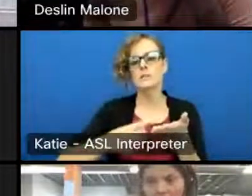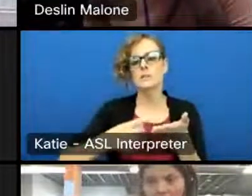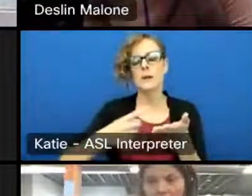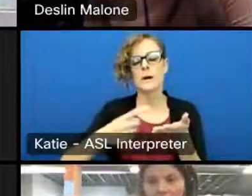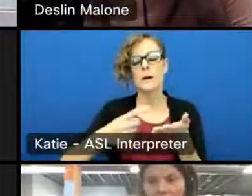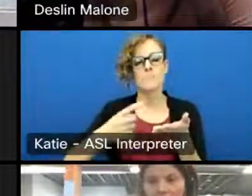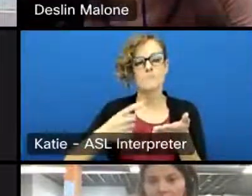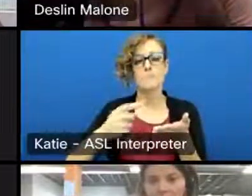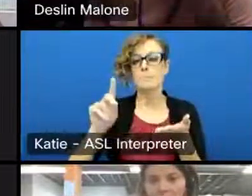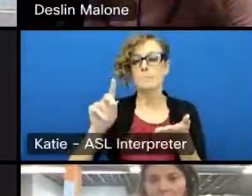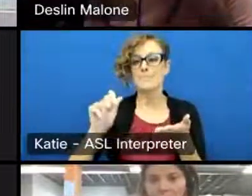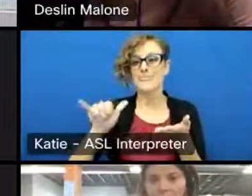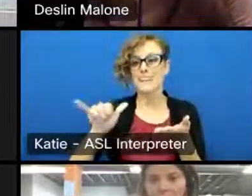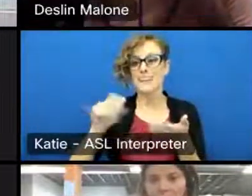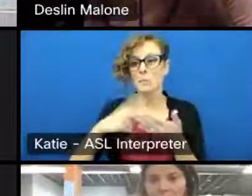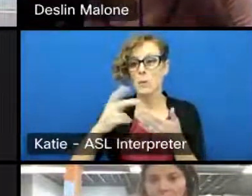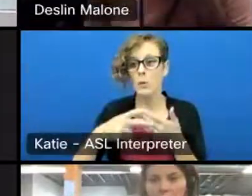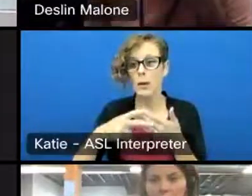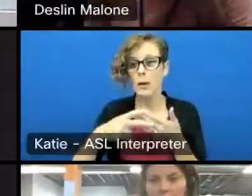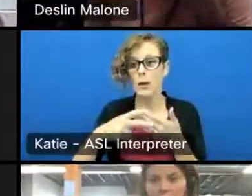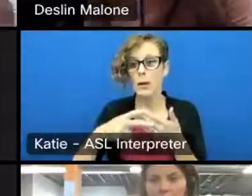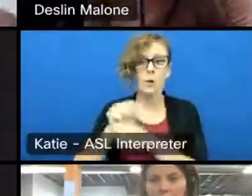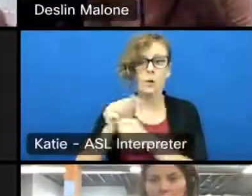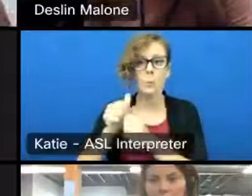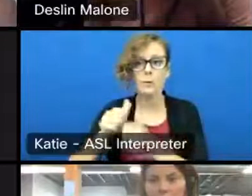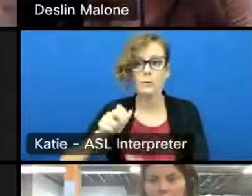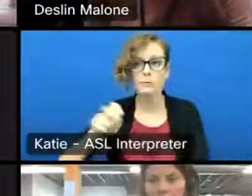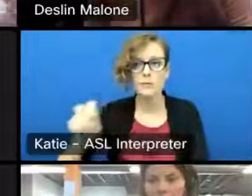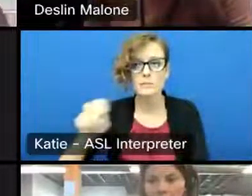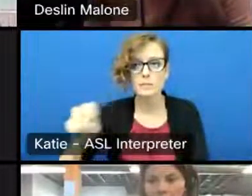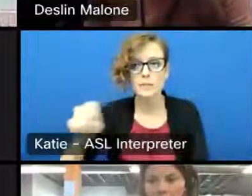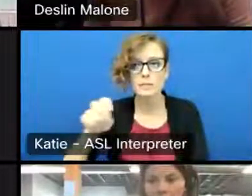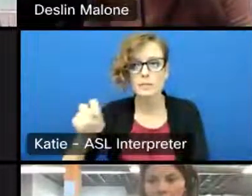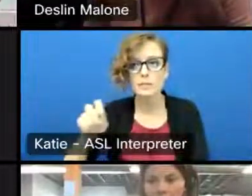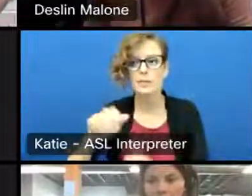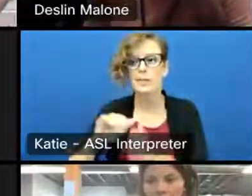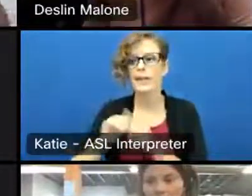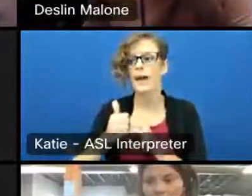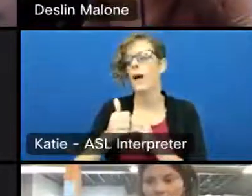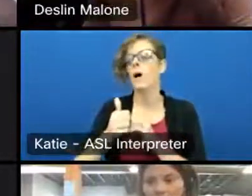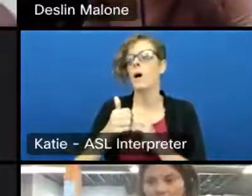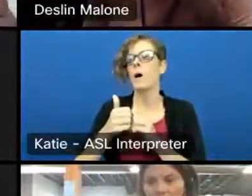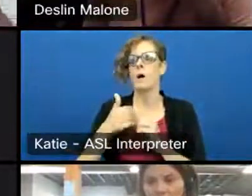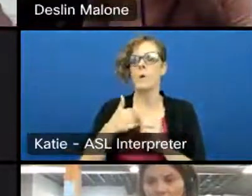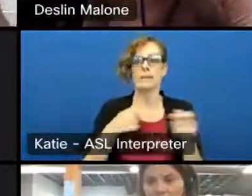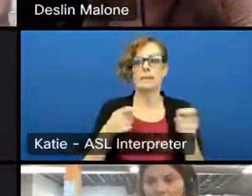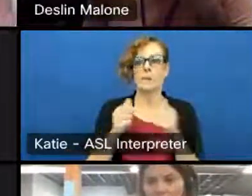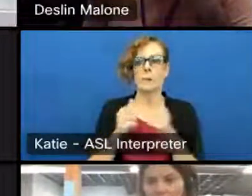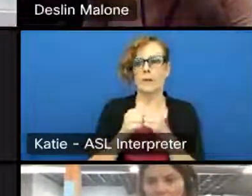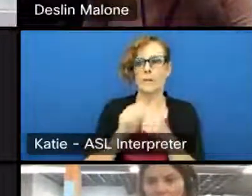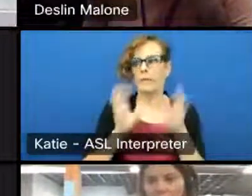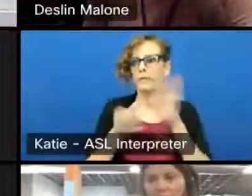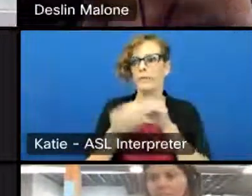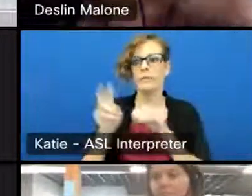the day programs, working with transportation and how we are dealing with the 250 I think clients or